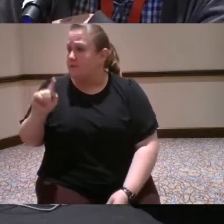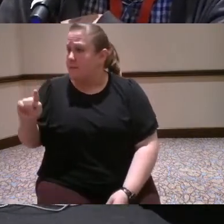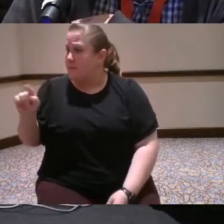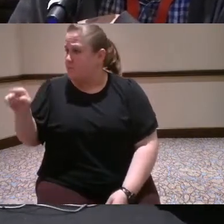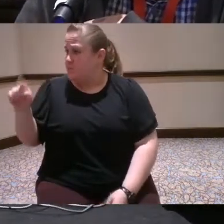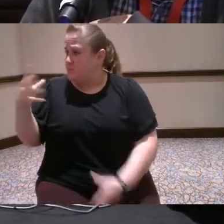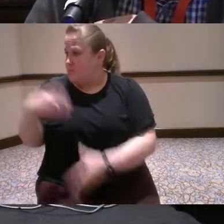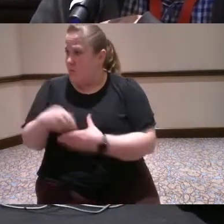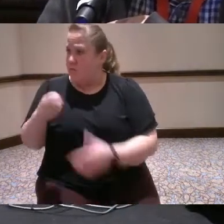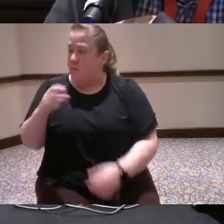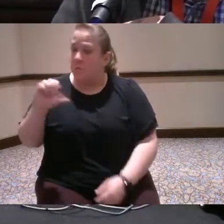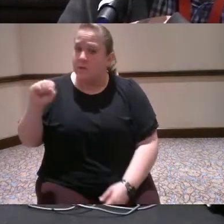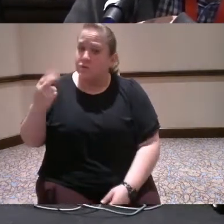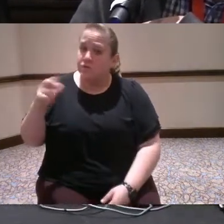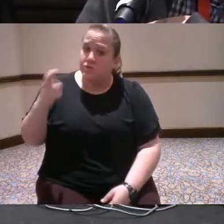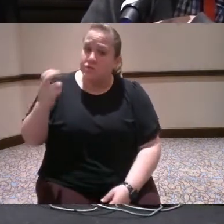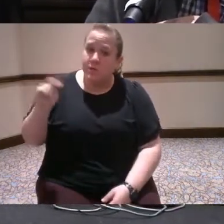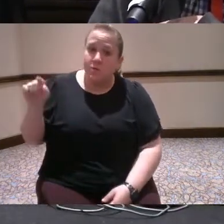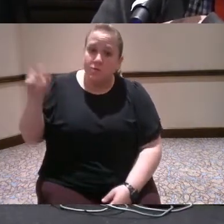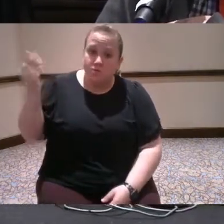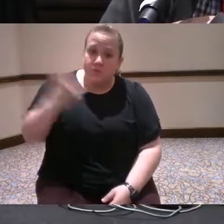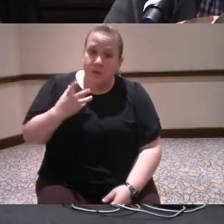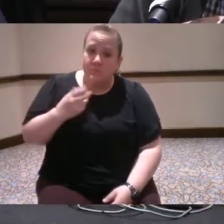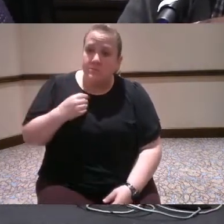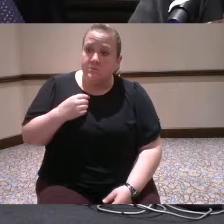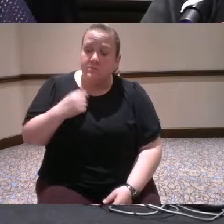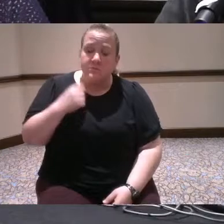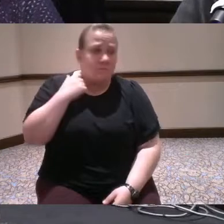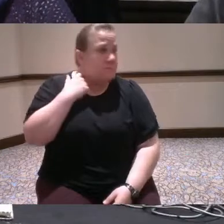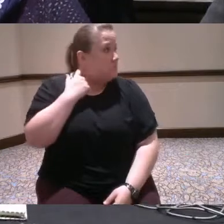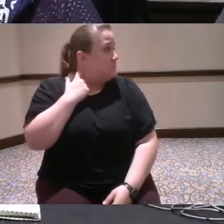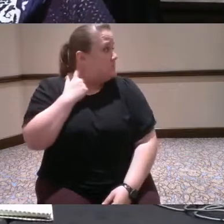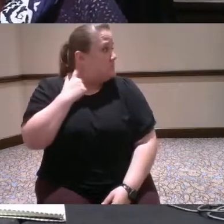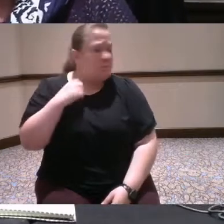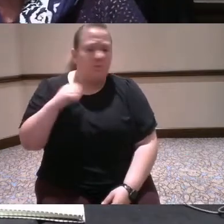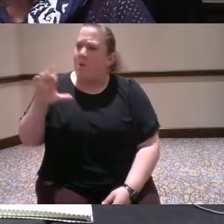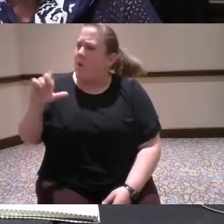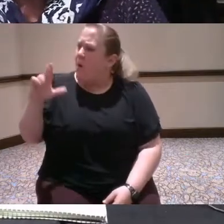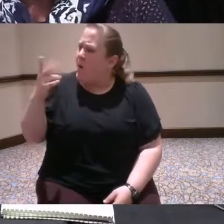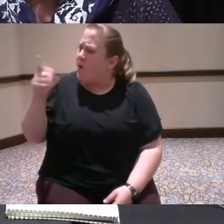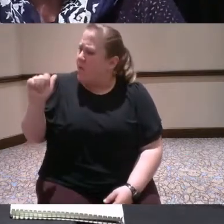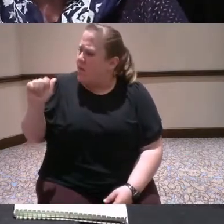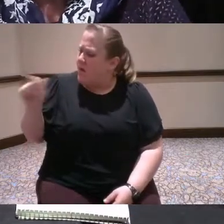you want to tell me about it? What was that? Citywide. Karla, I lost